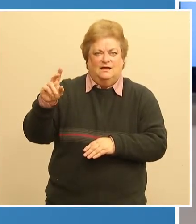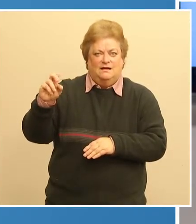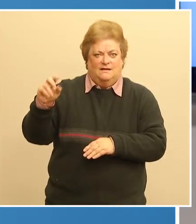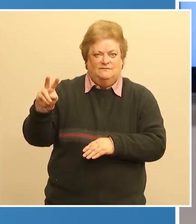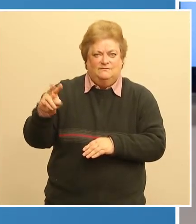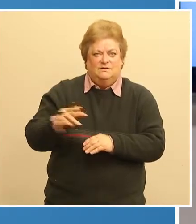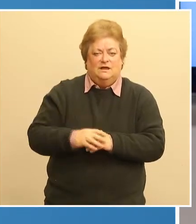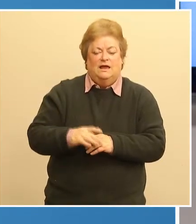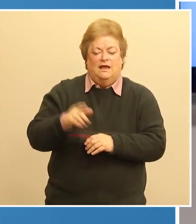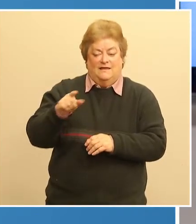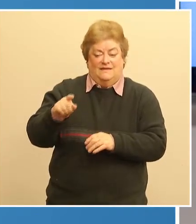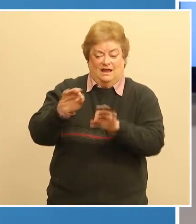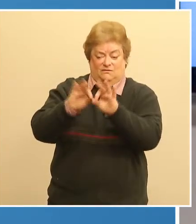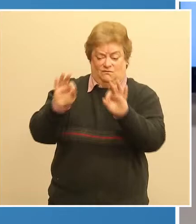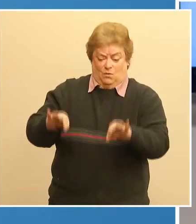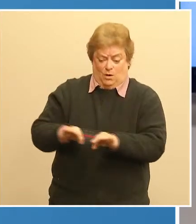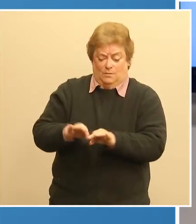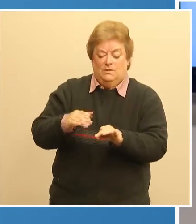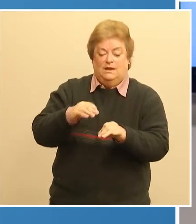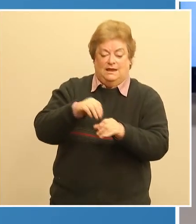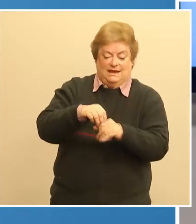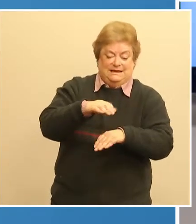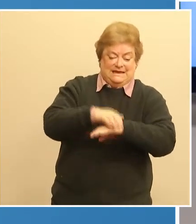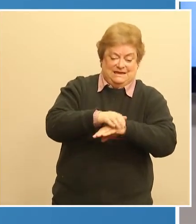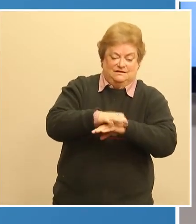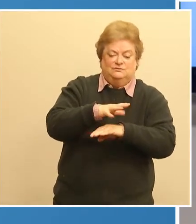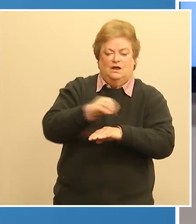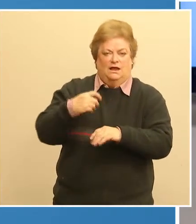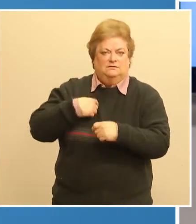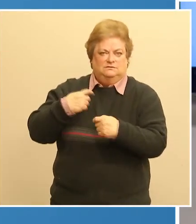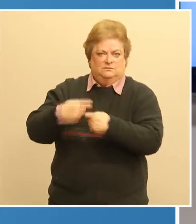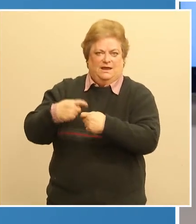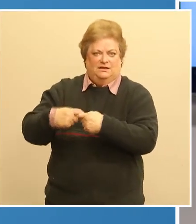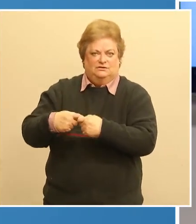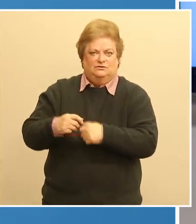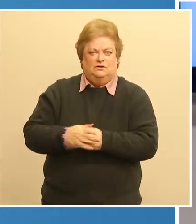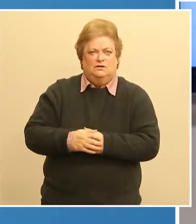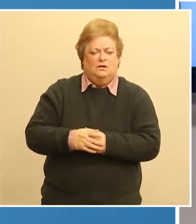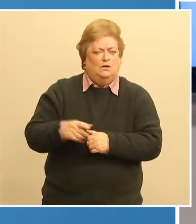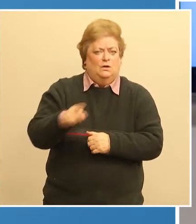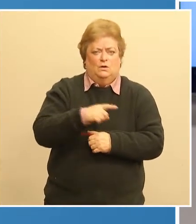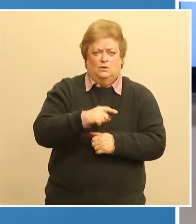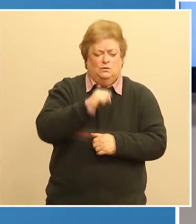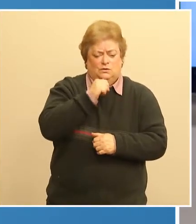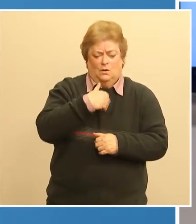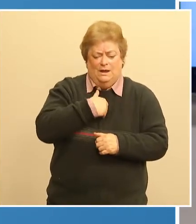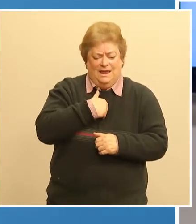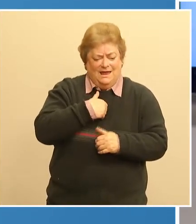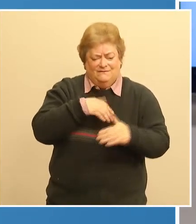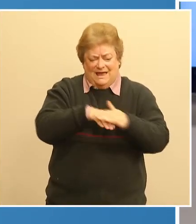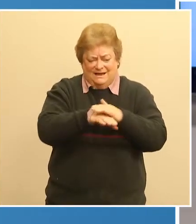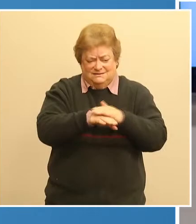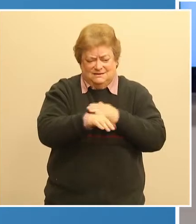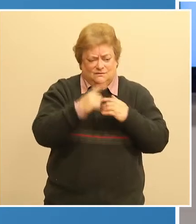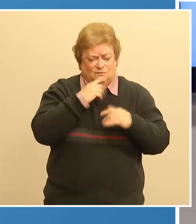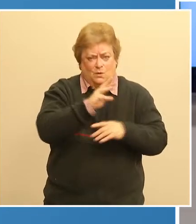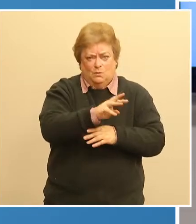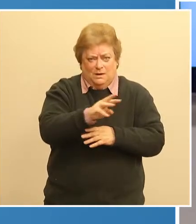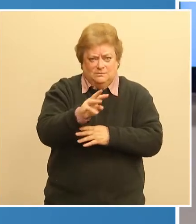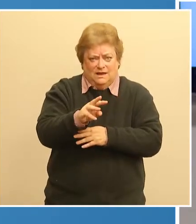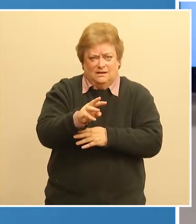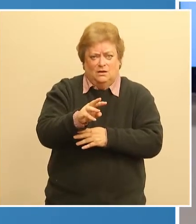covid19.lincoln.ne.gov. The form is available in English and Spanish. And those who do not have online access or who